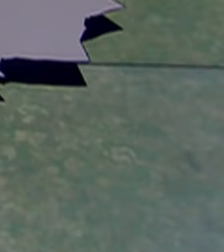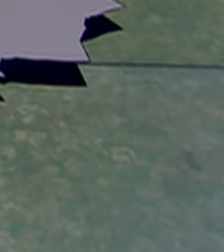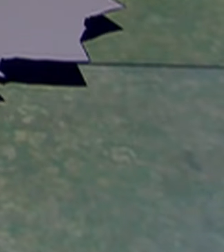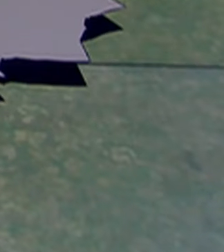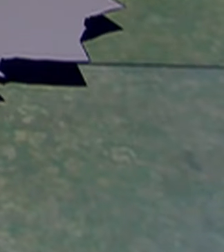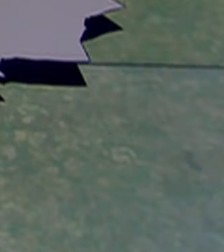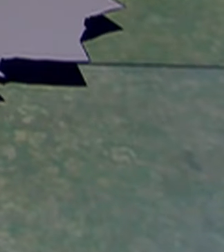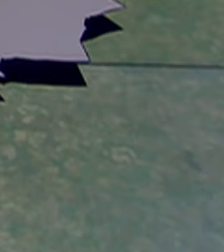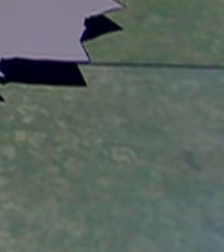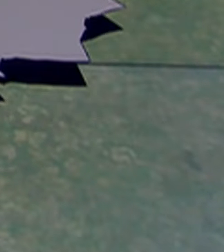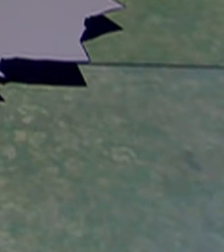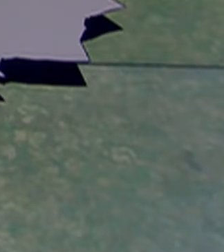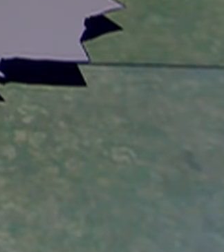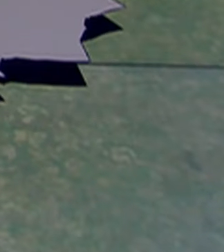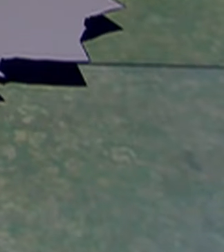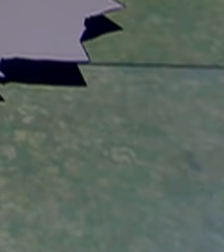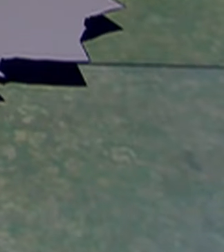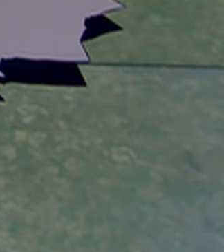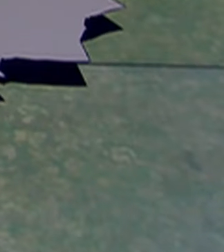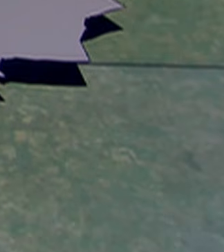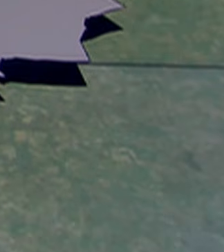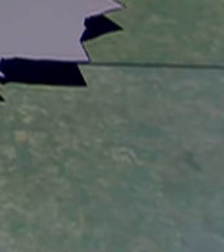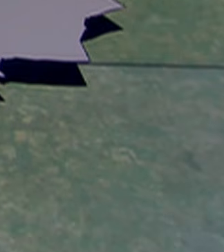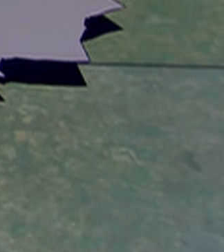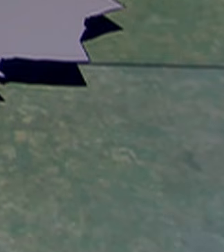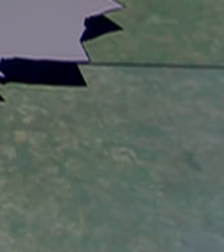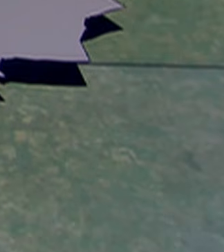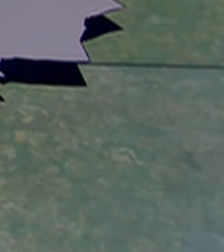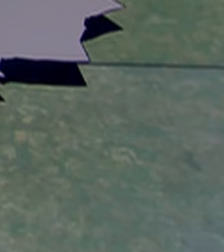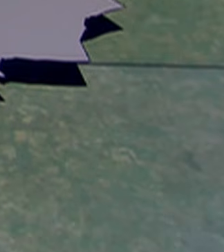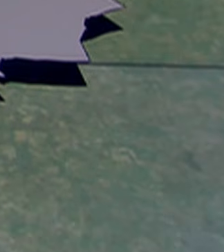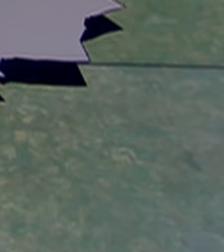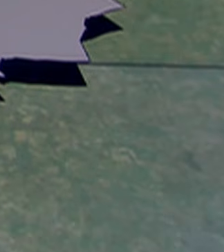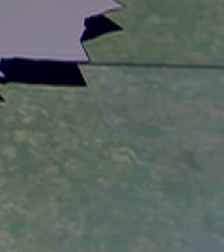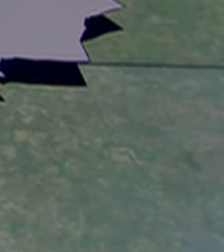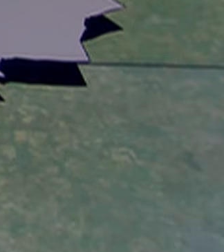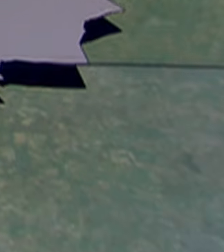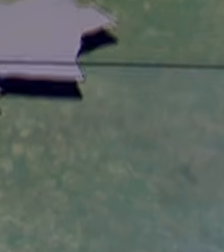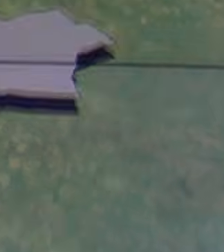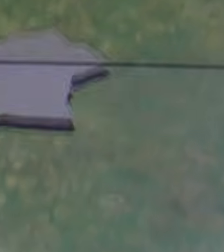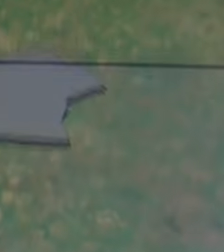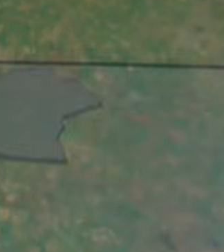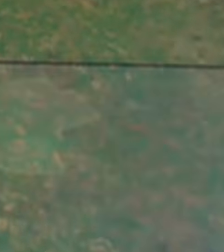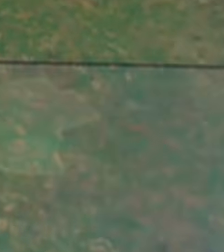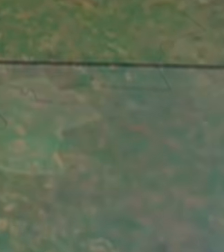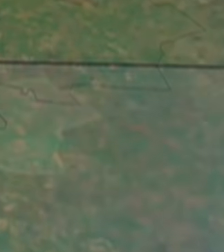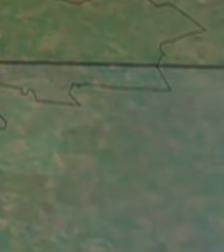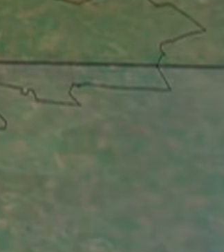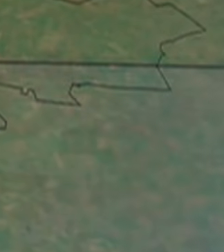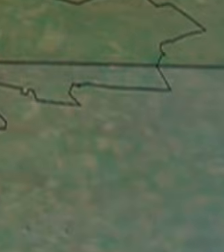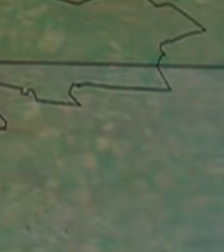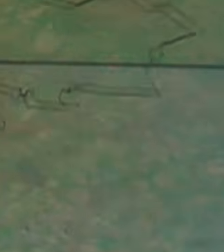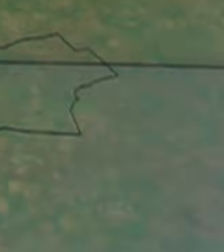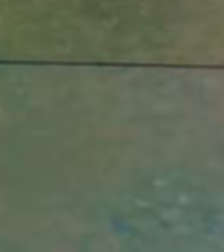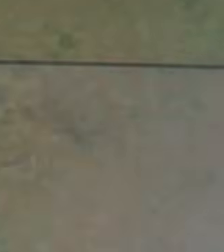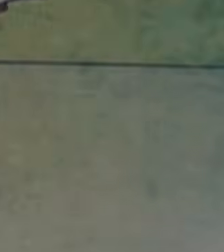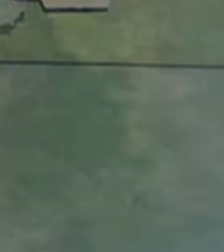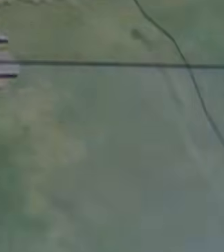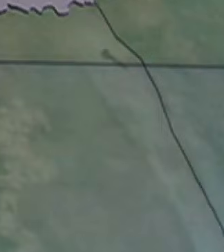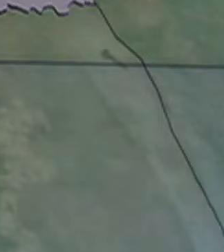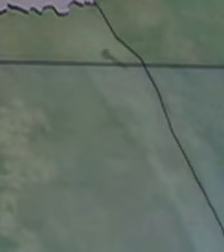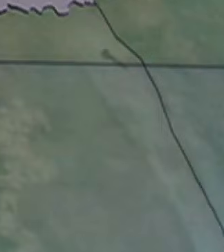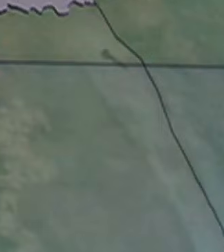ka jeno ho hlokomela hore tla hlopola shebile boholo ba Gauteng le sentse shebile Pretoria sa mollo di ka fela ho supa ho fitla fela ho mashome a mabedi a metse e mmedi ka